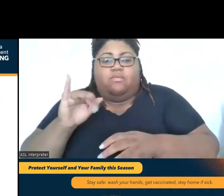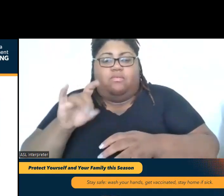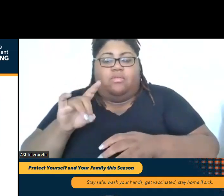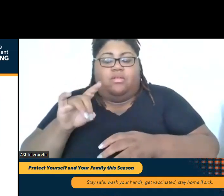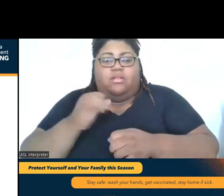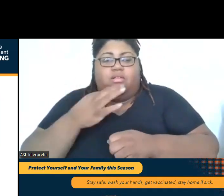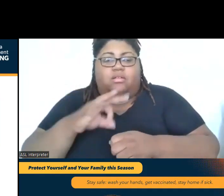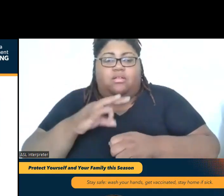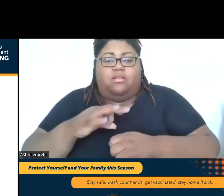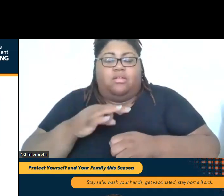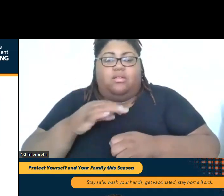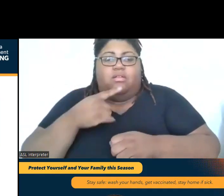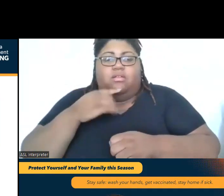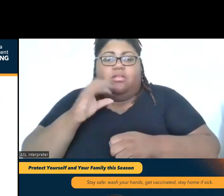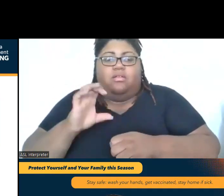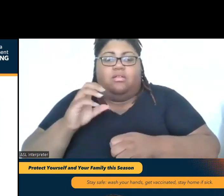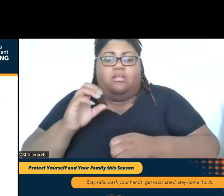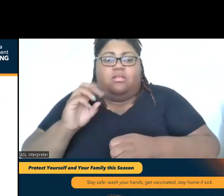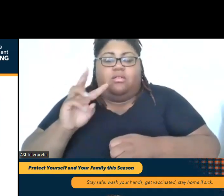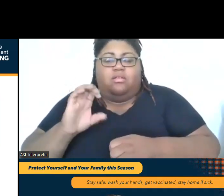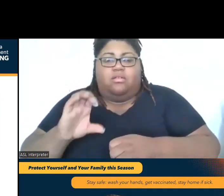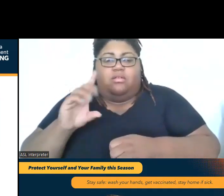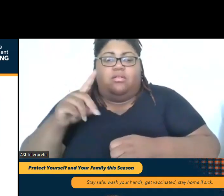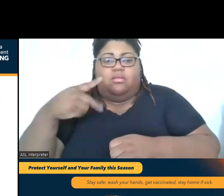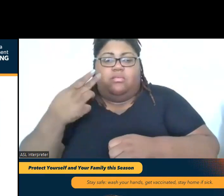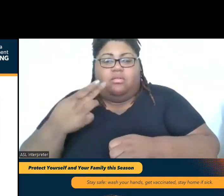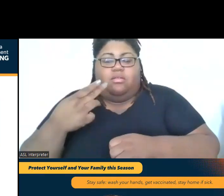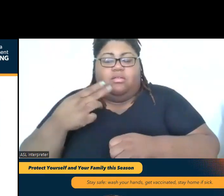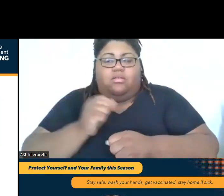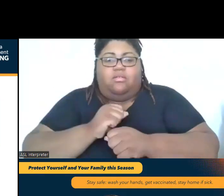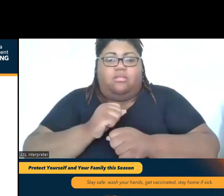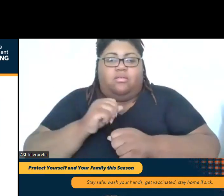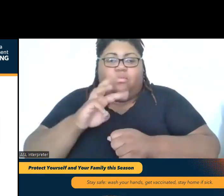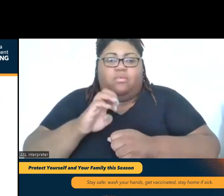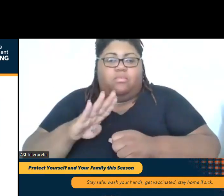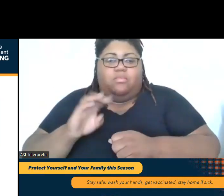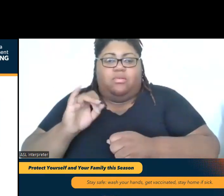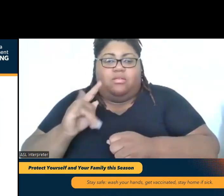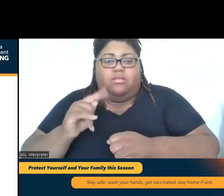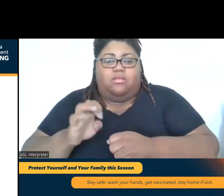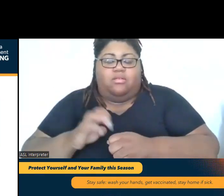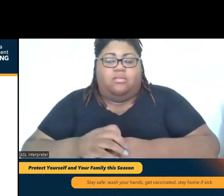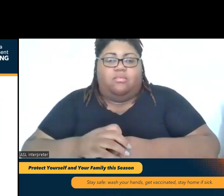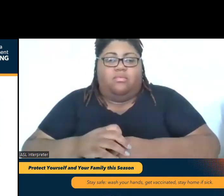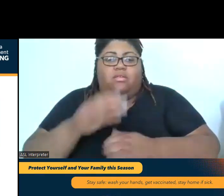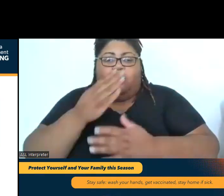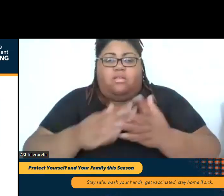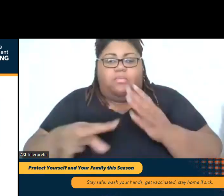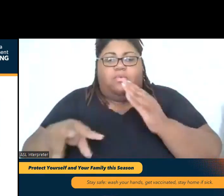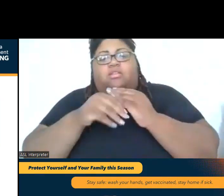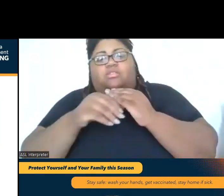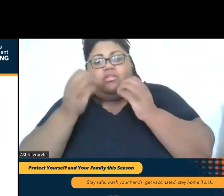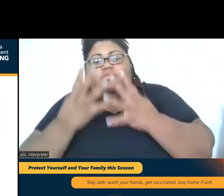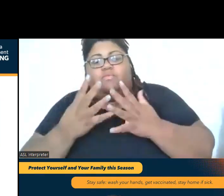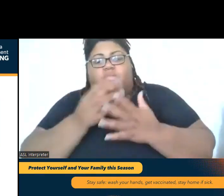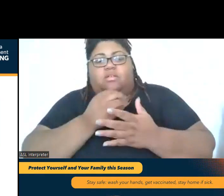COVID-19.ca.gov website under the treatments tab. Next slide. And just some additional resources for everyone